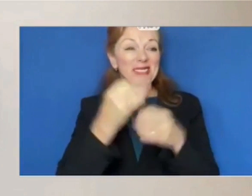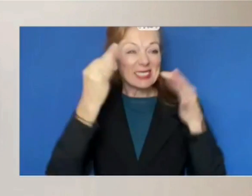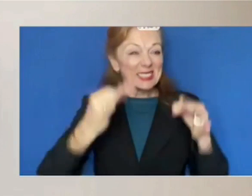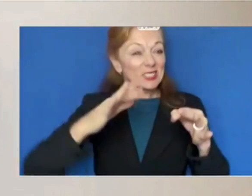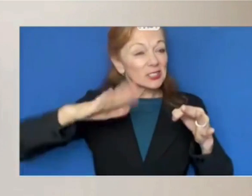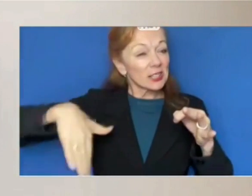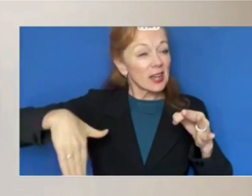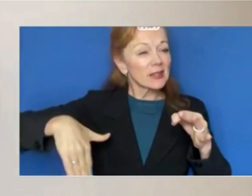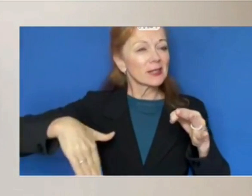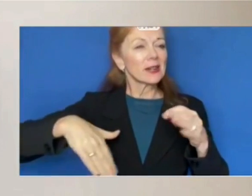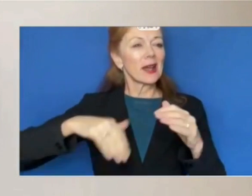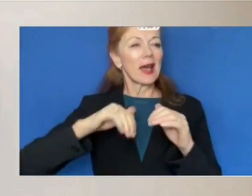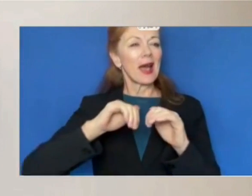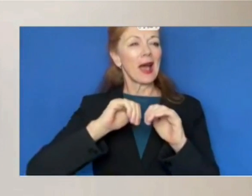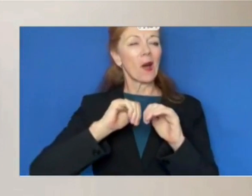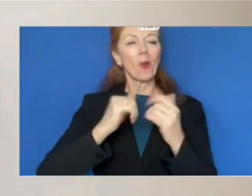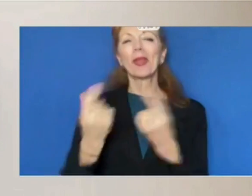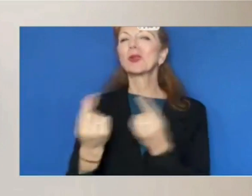if people don't leave in time.